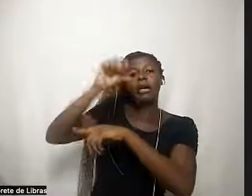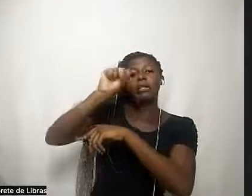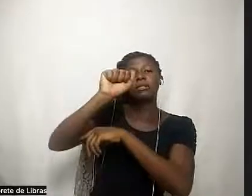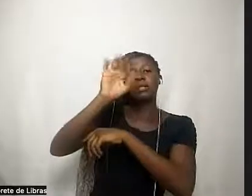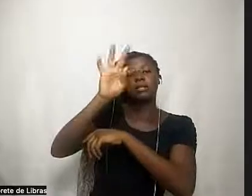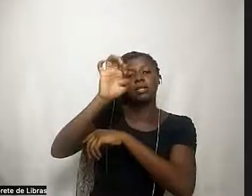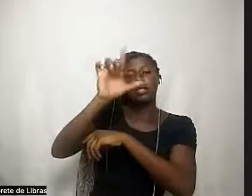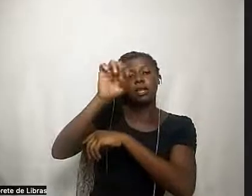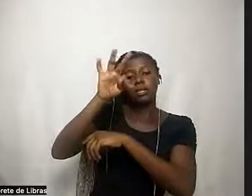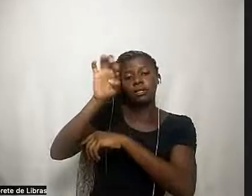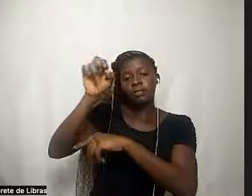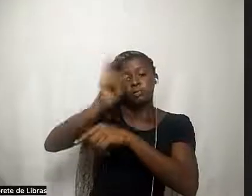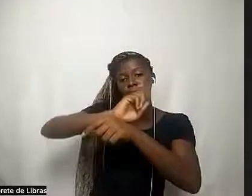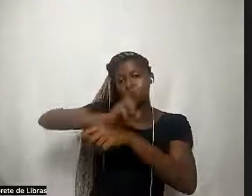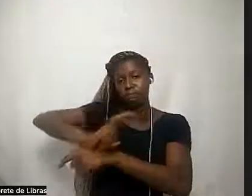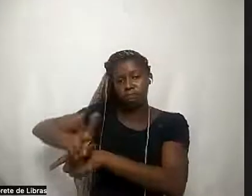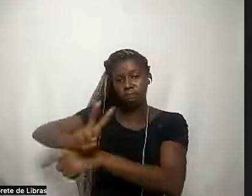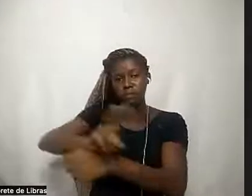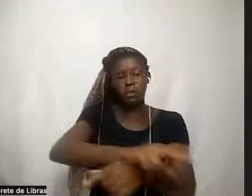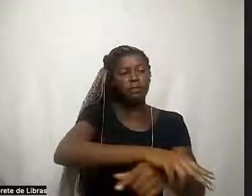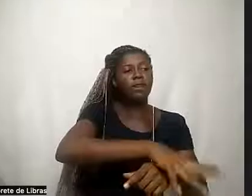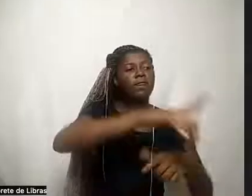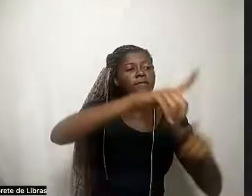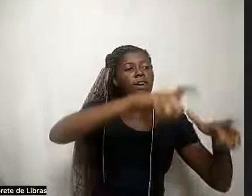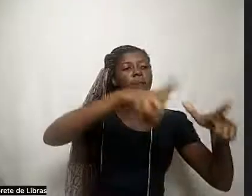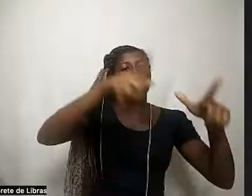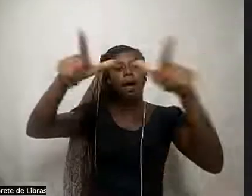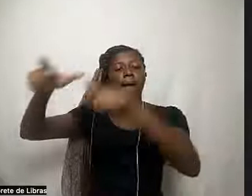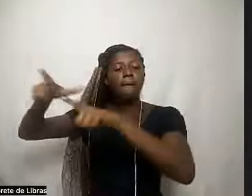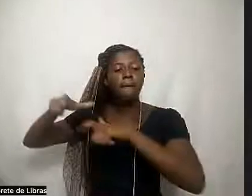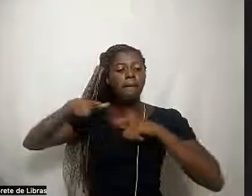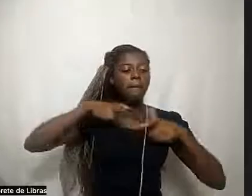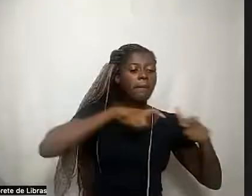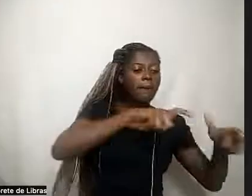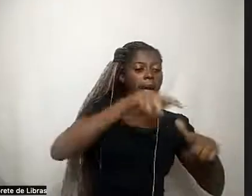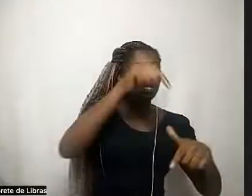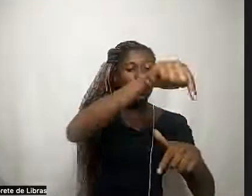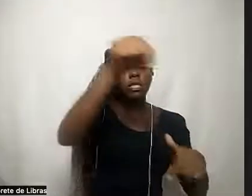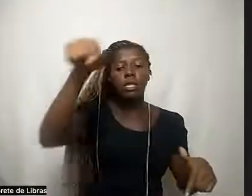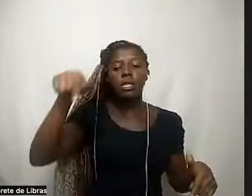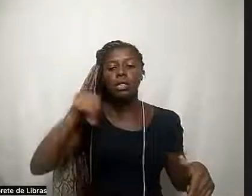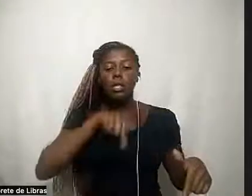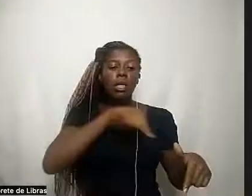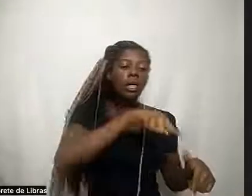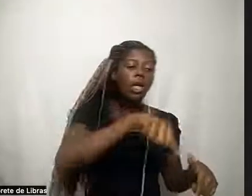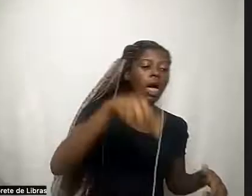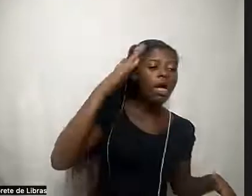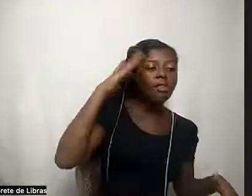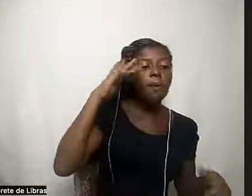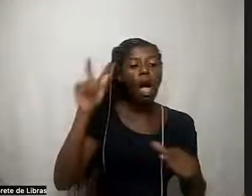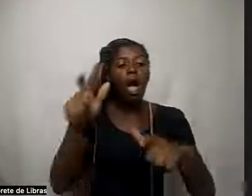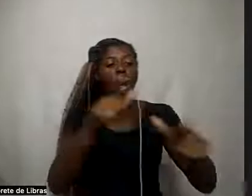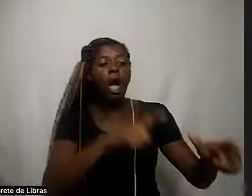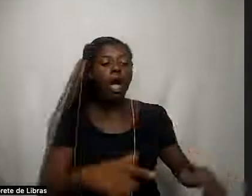what affects those species, like the albatross. It is an accident capture,